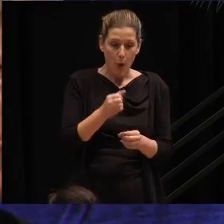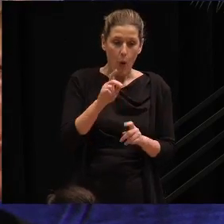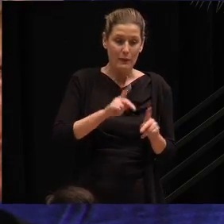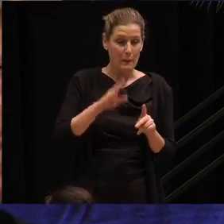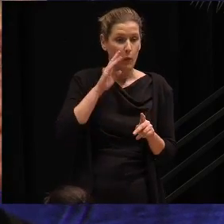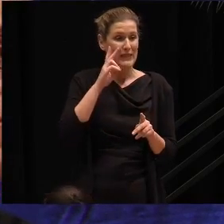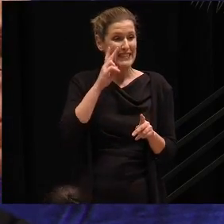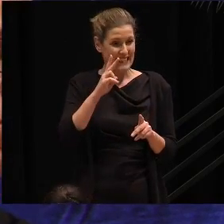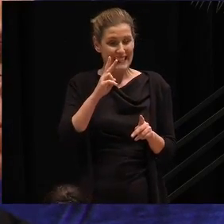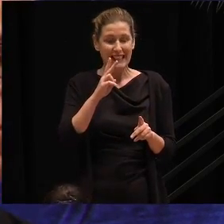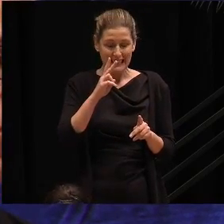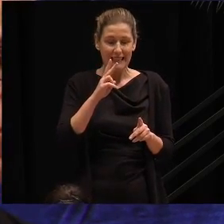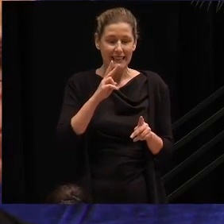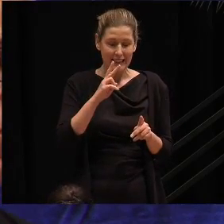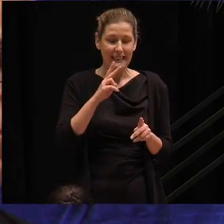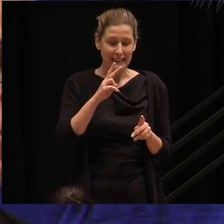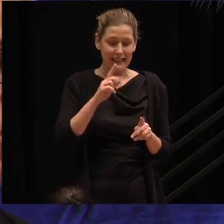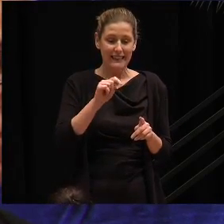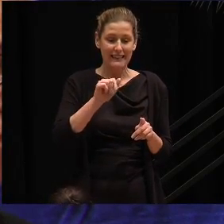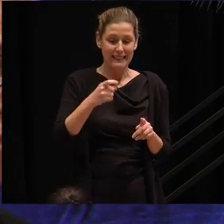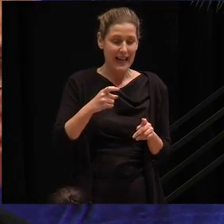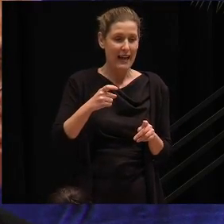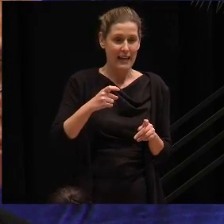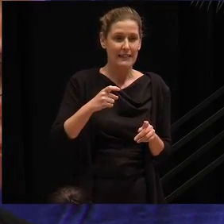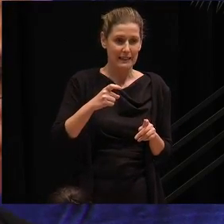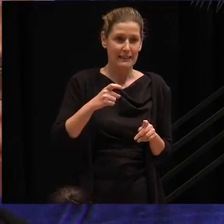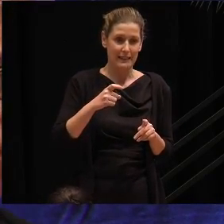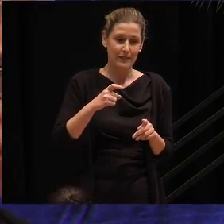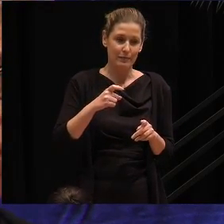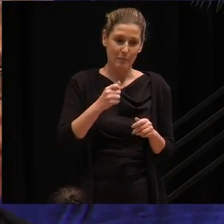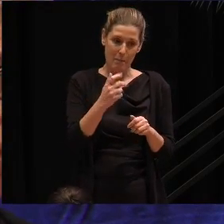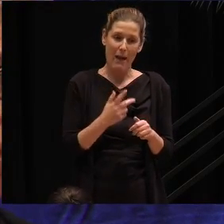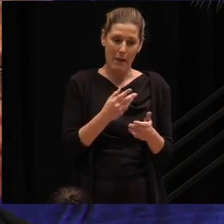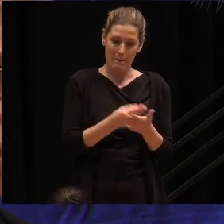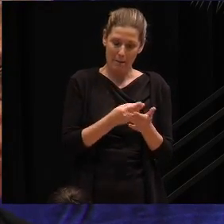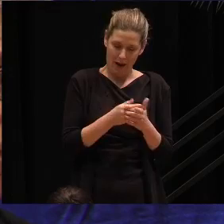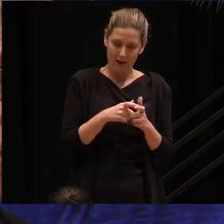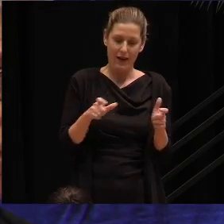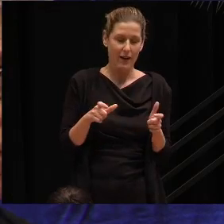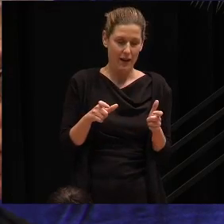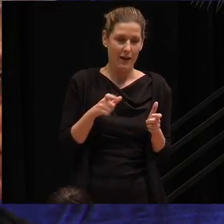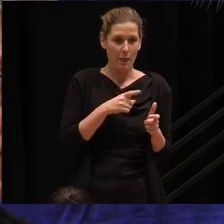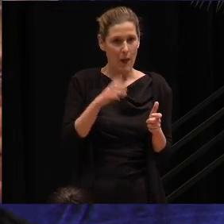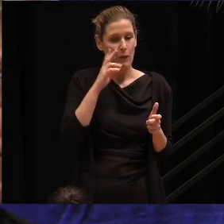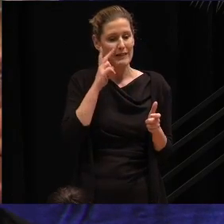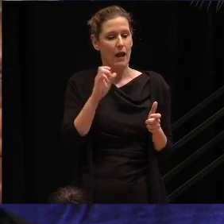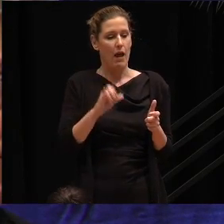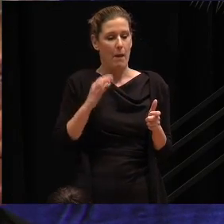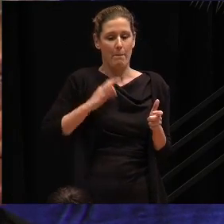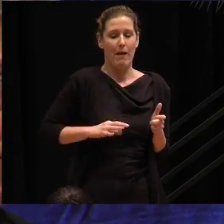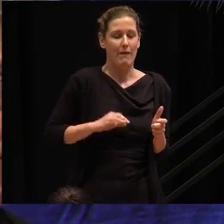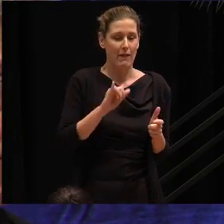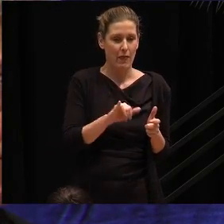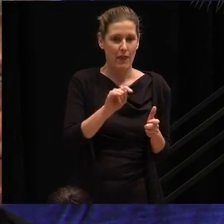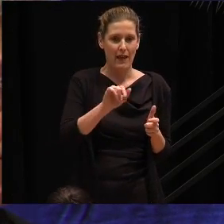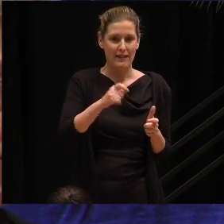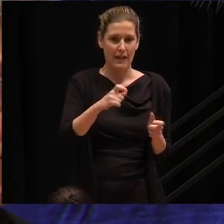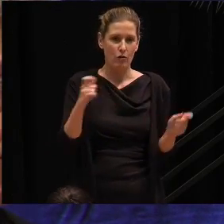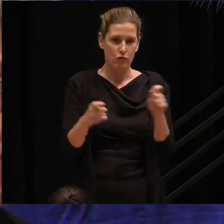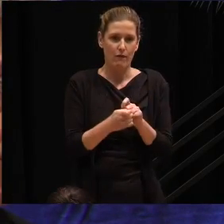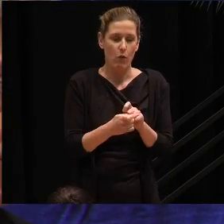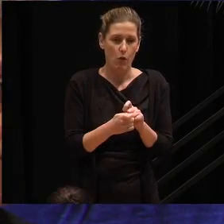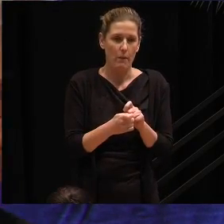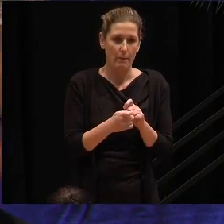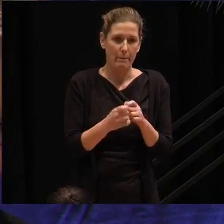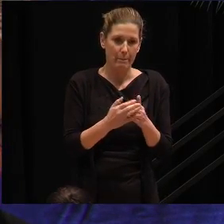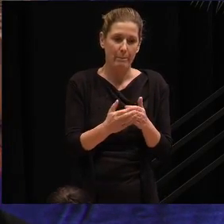cut. It'll come in a little while, but they will start seeing money in their pockets, and they'll start seeing the benefits of this tax reform going forward. So